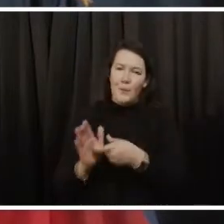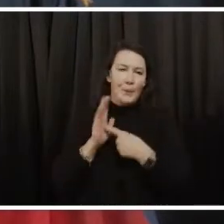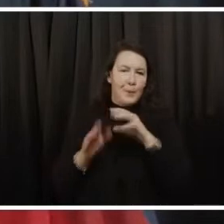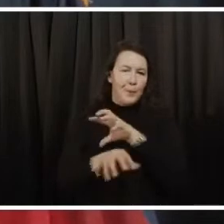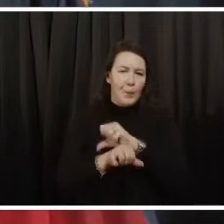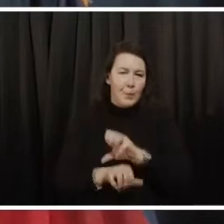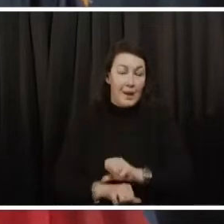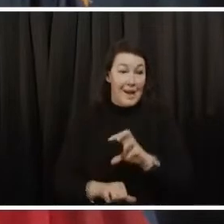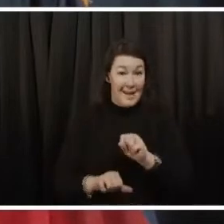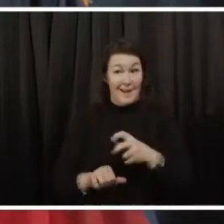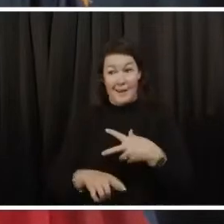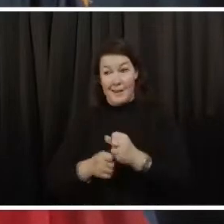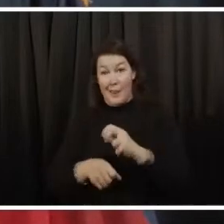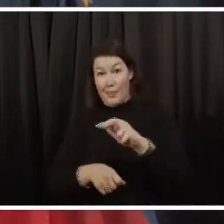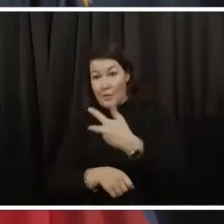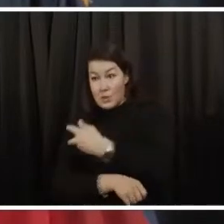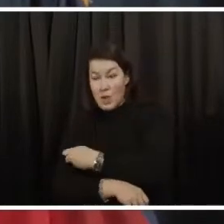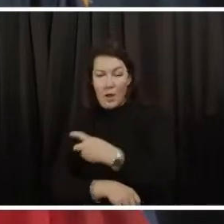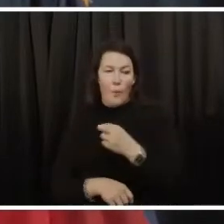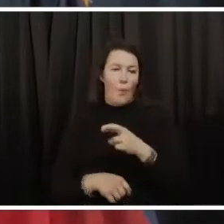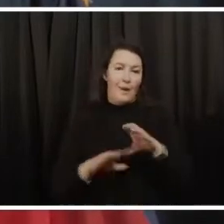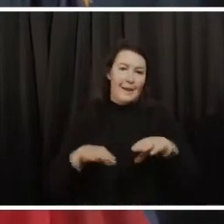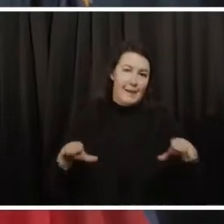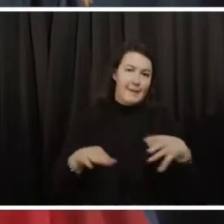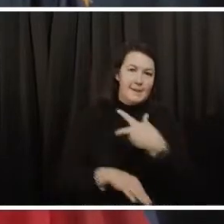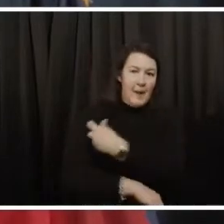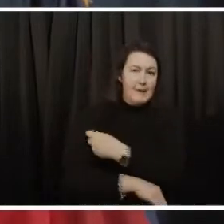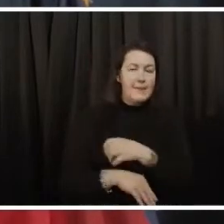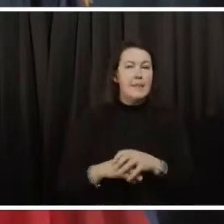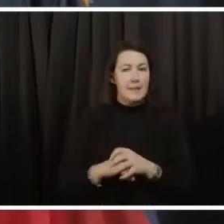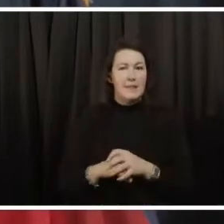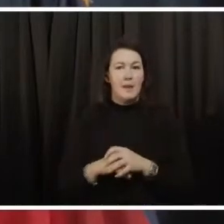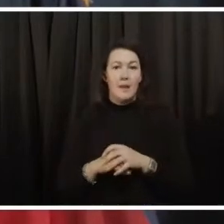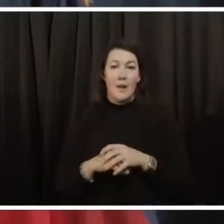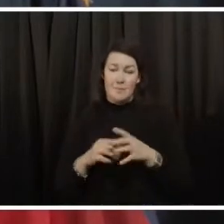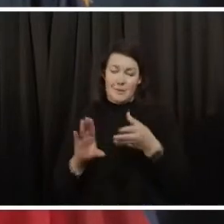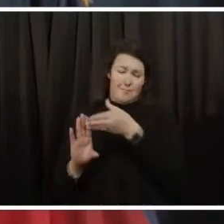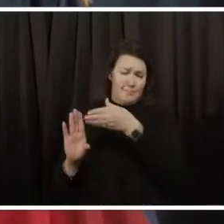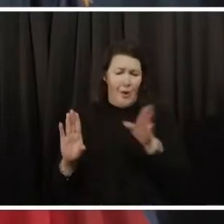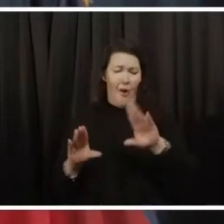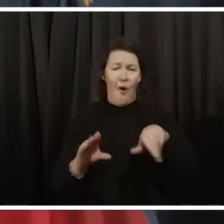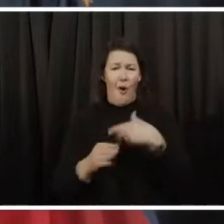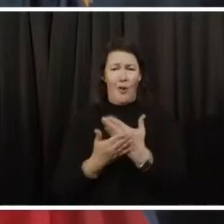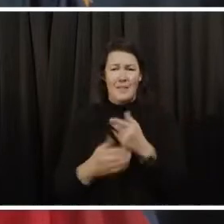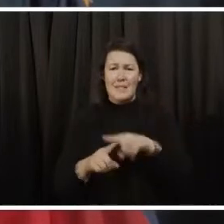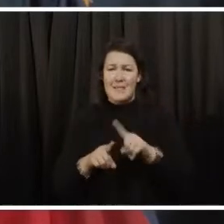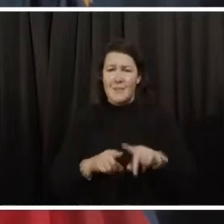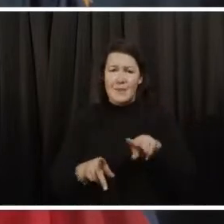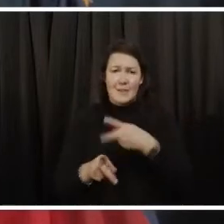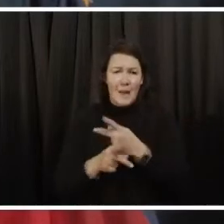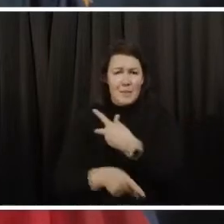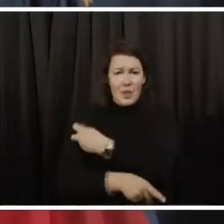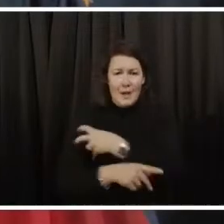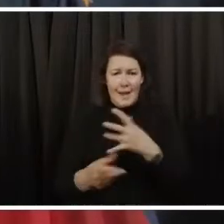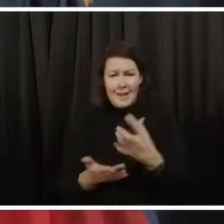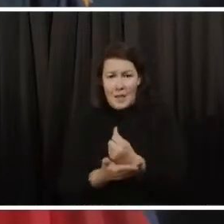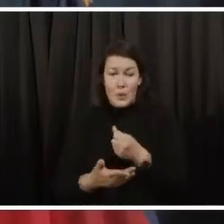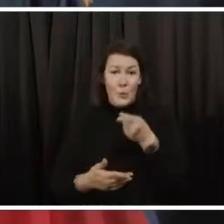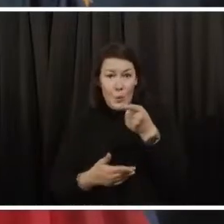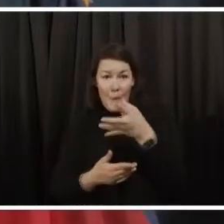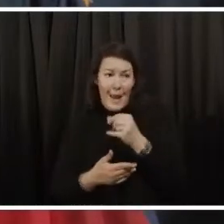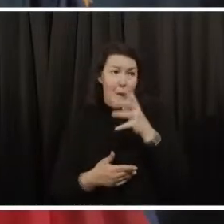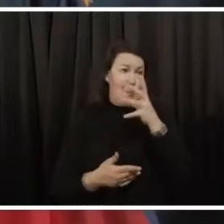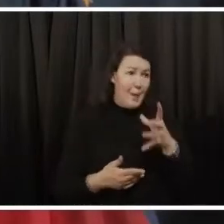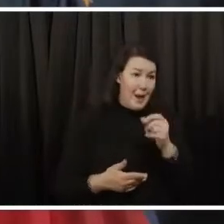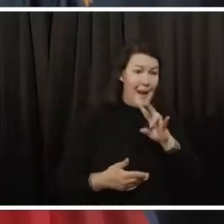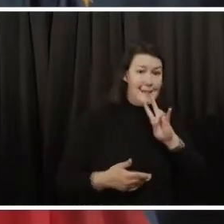kids vaccinated. They have all of the vaccines at these sites. So if you have a 7-year-old and you need your booster and grandma needs her booster, you can